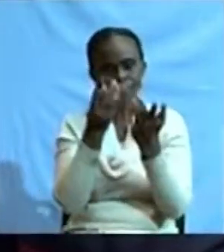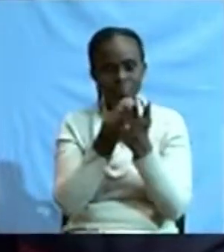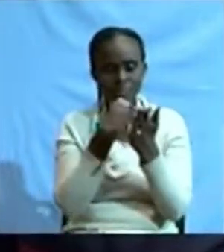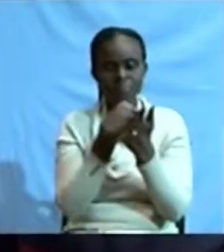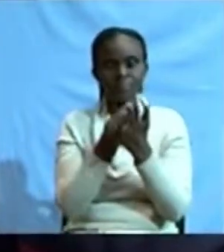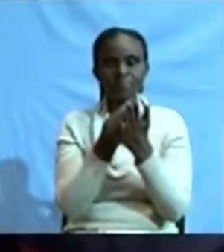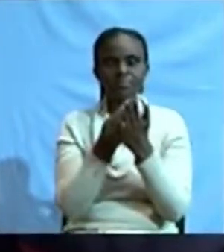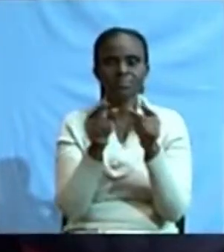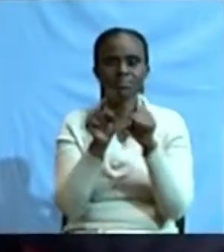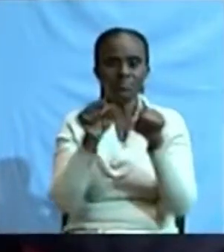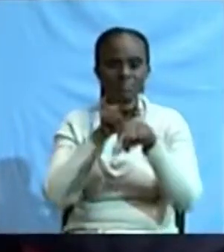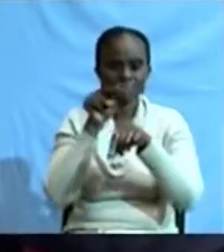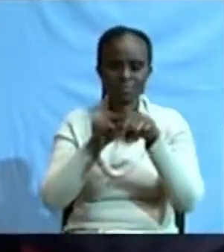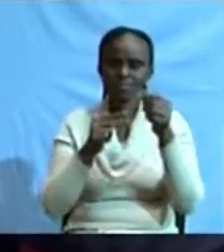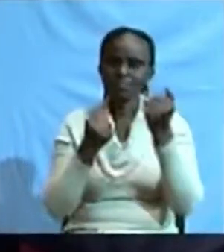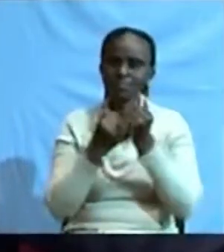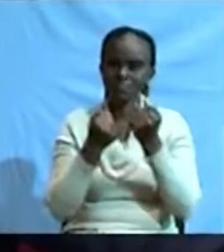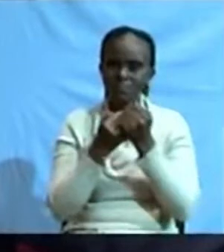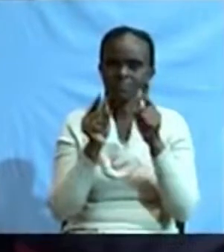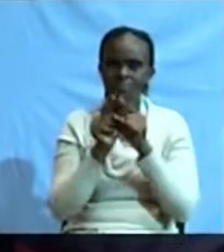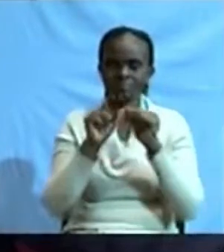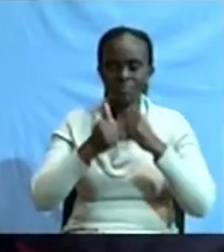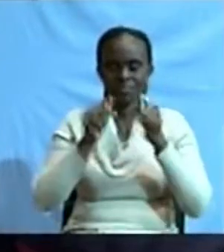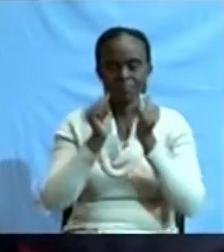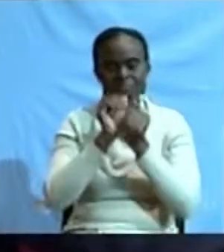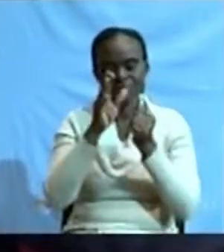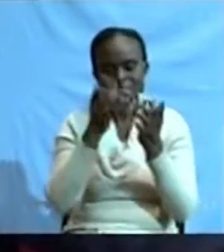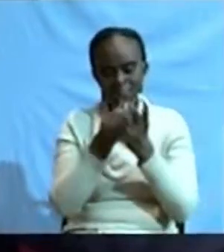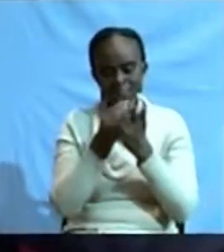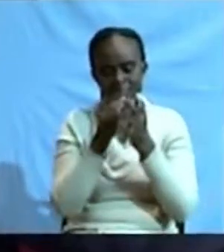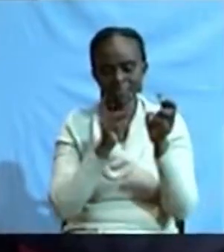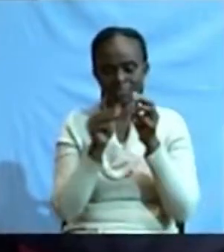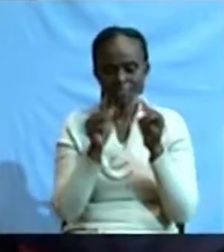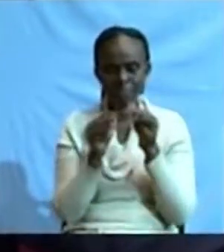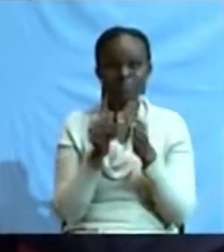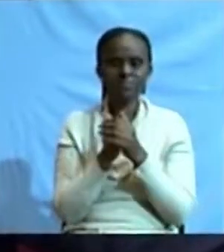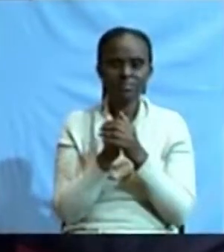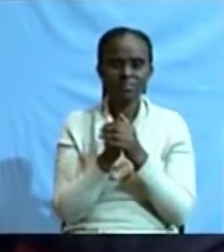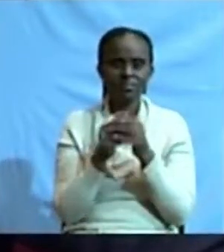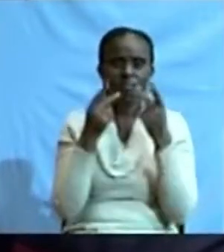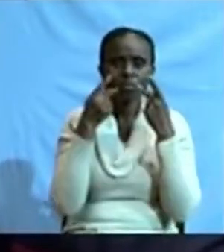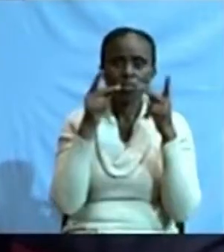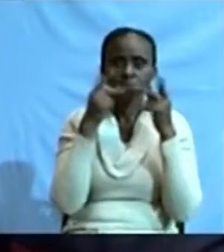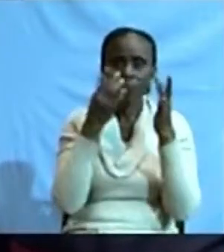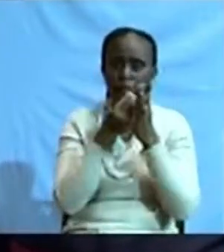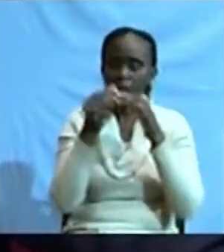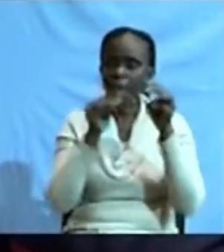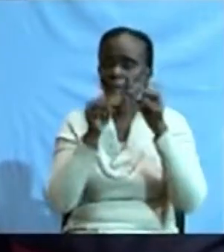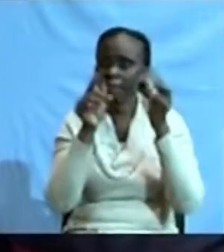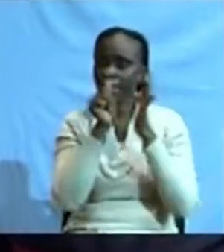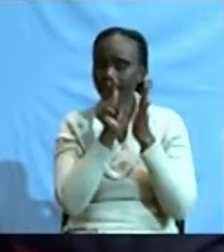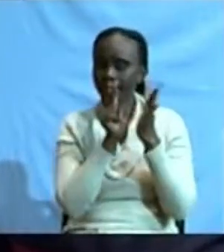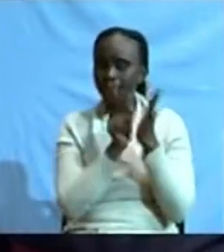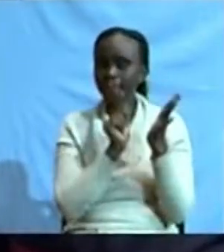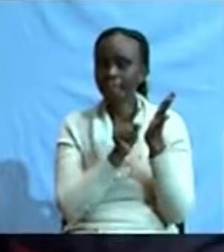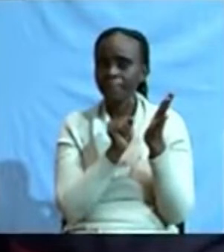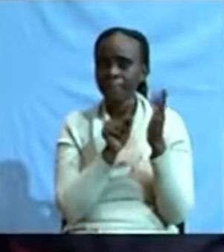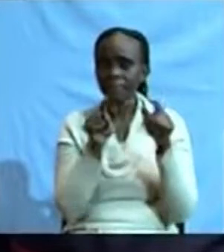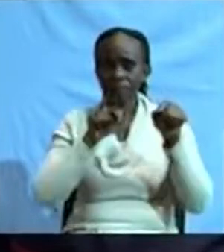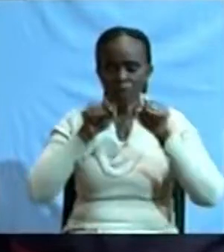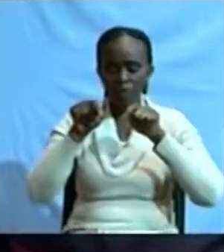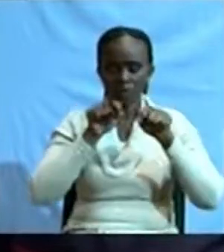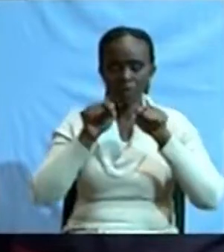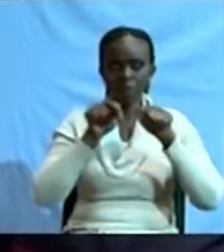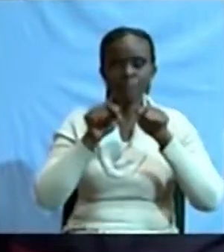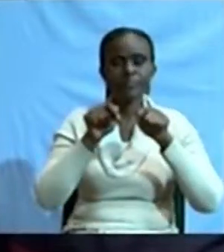and national support as well. Then with your revenue management and expenditure, the Public Financial Management Act and regulations